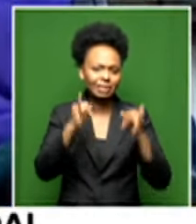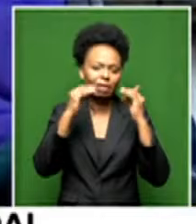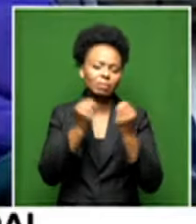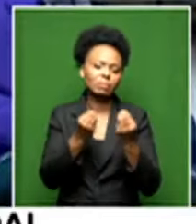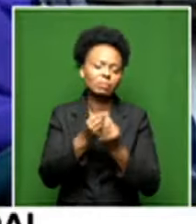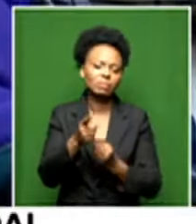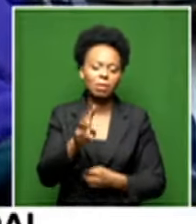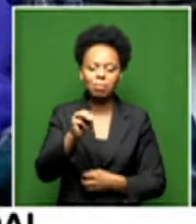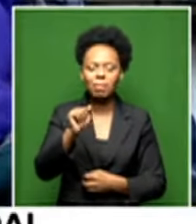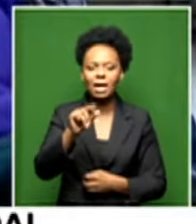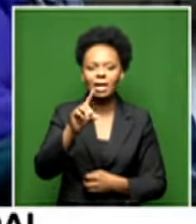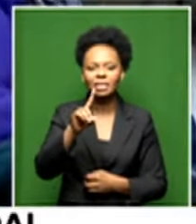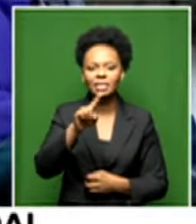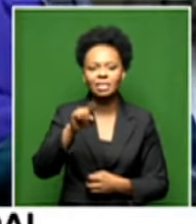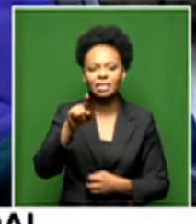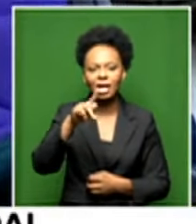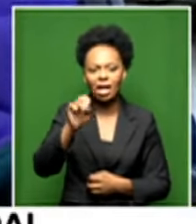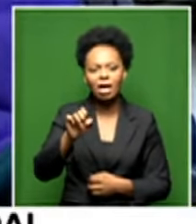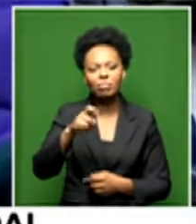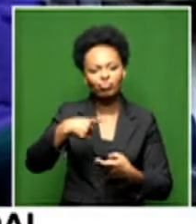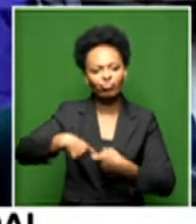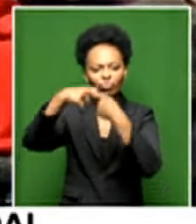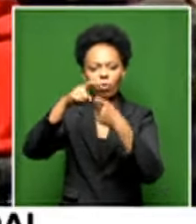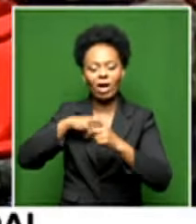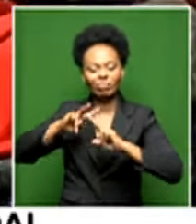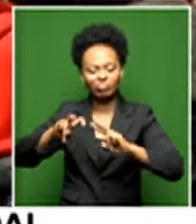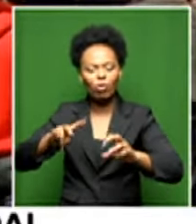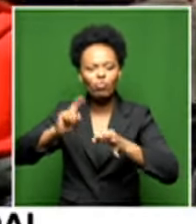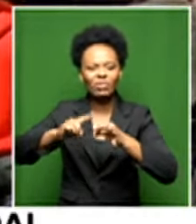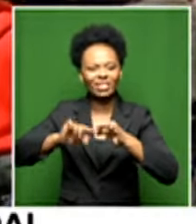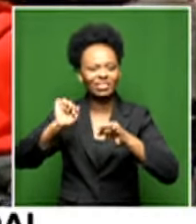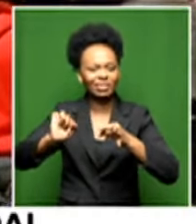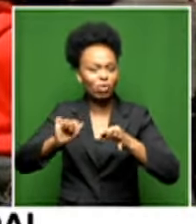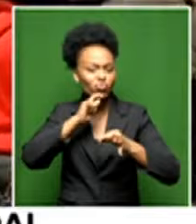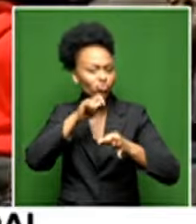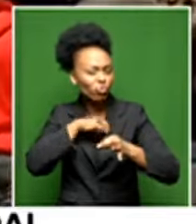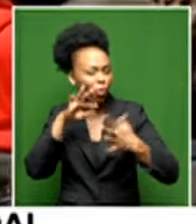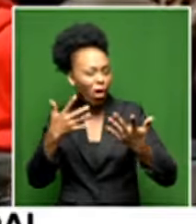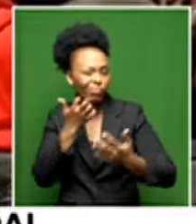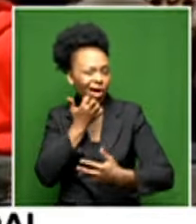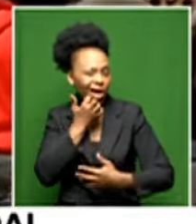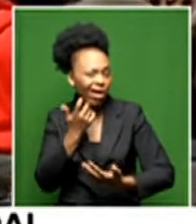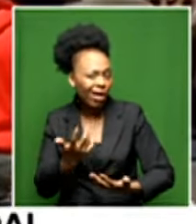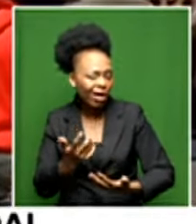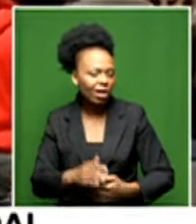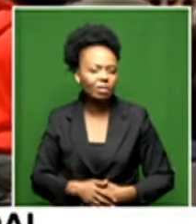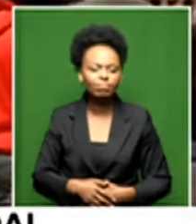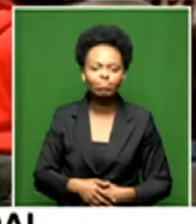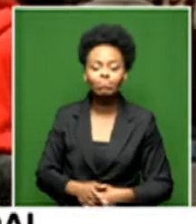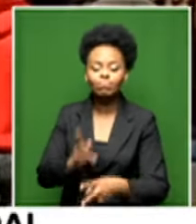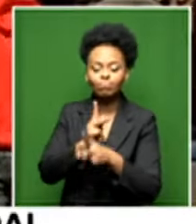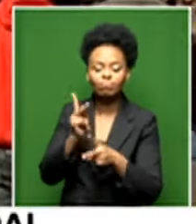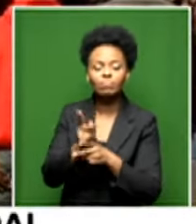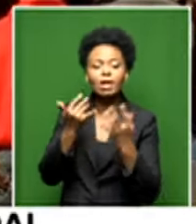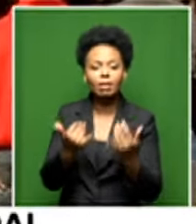Madikizela has been suspended while investigations are underway. It's very clear that there has been a BCom that's been claimed. That